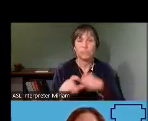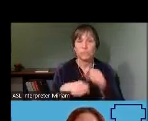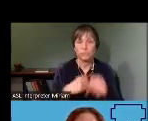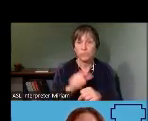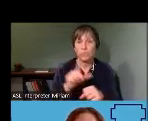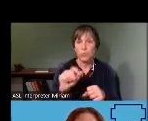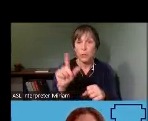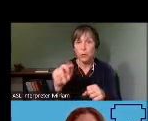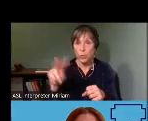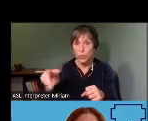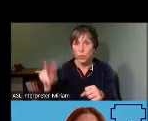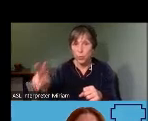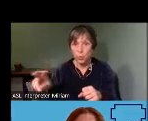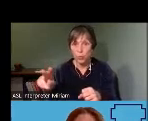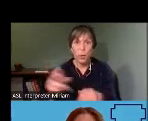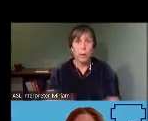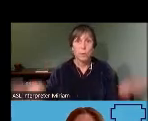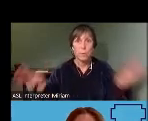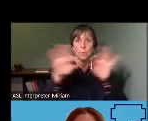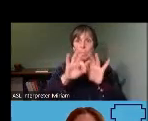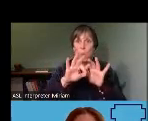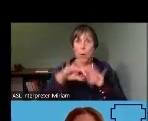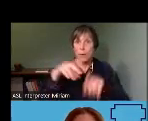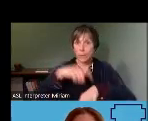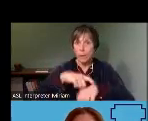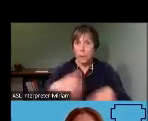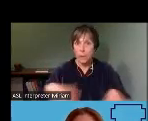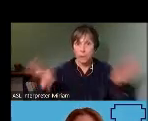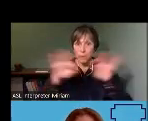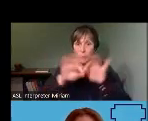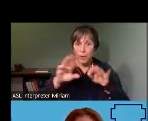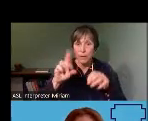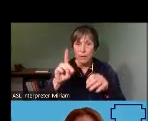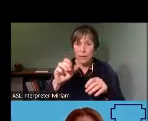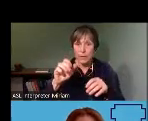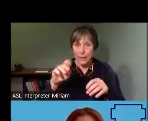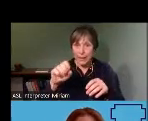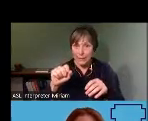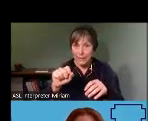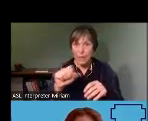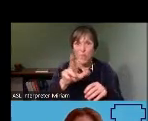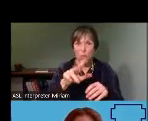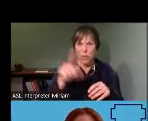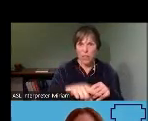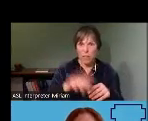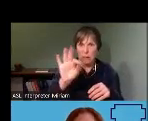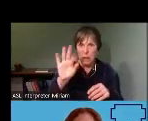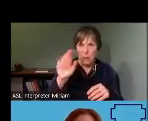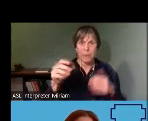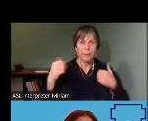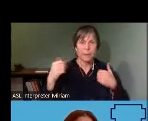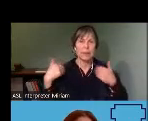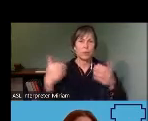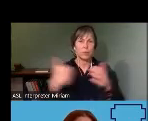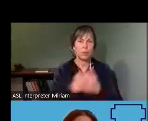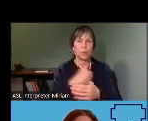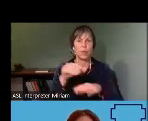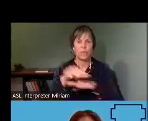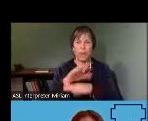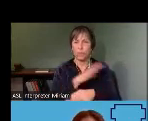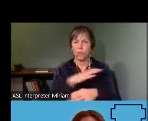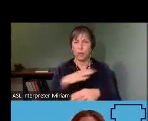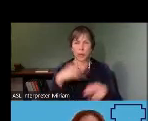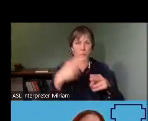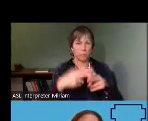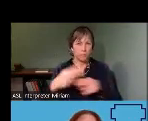major dates that we are looking at um as of march 9th the new advisory committee needs to be appointed this will be chaired by the